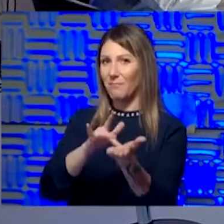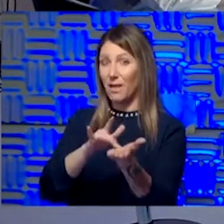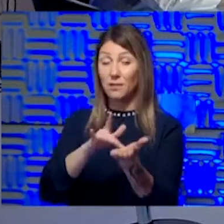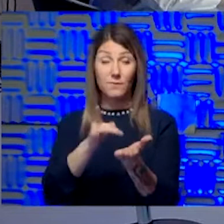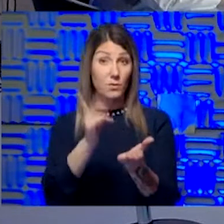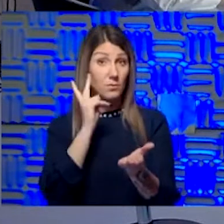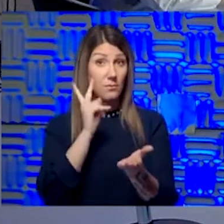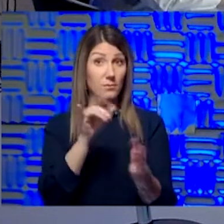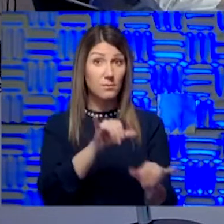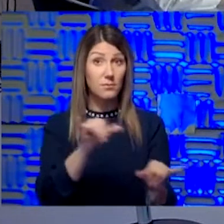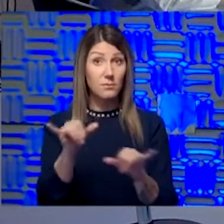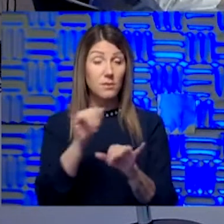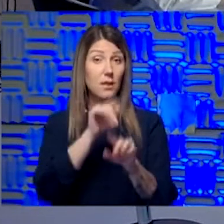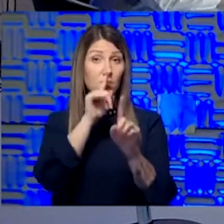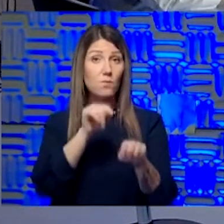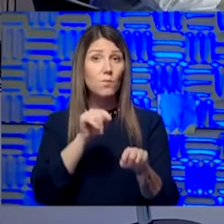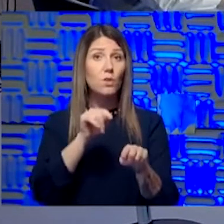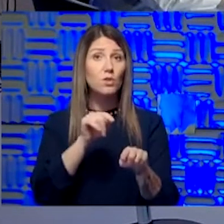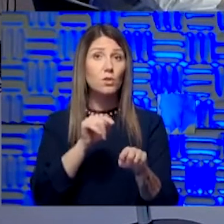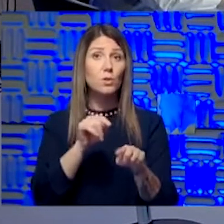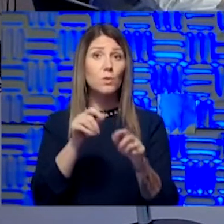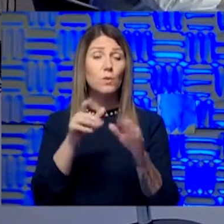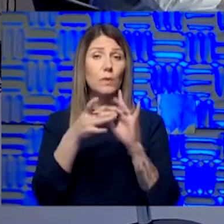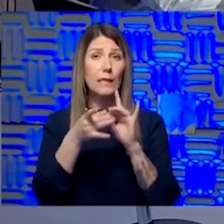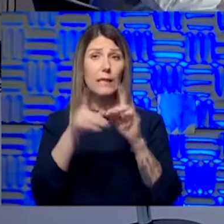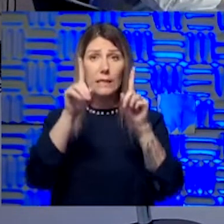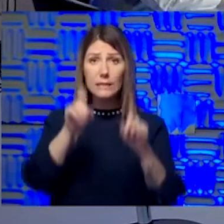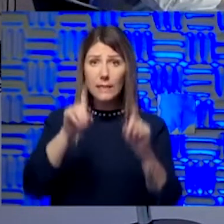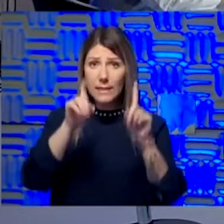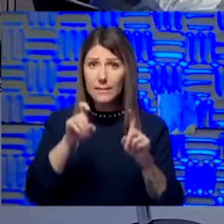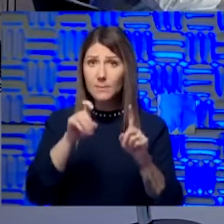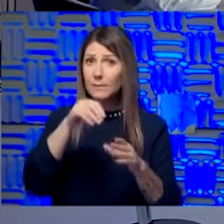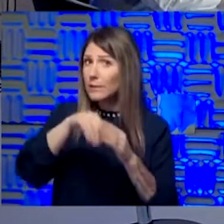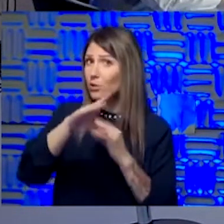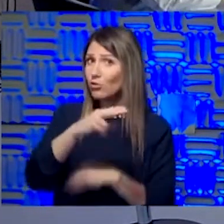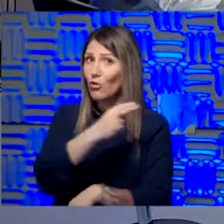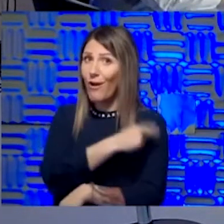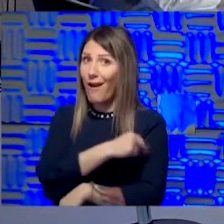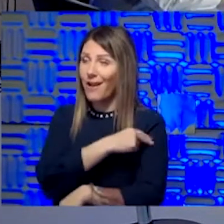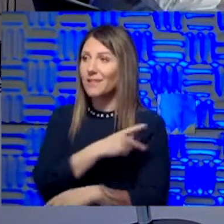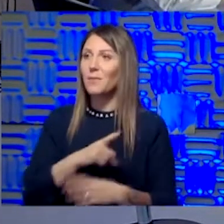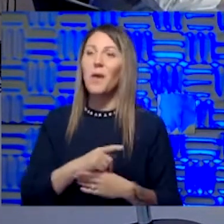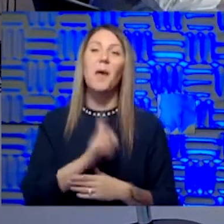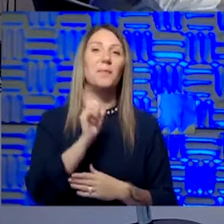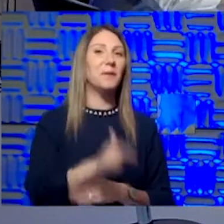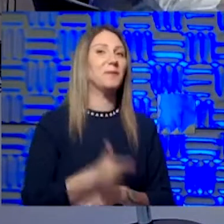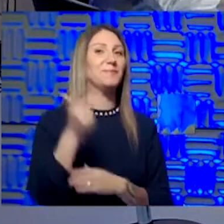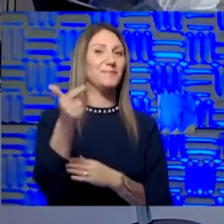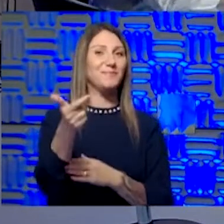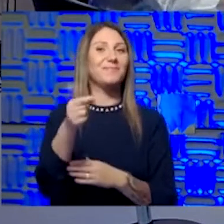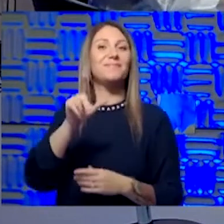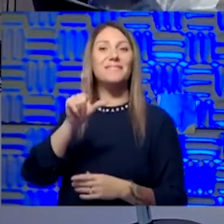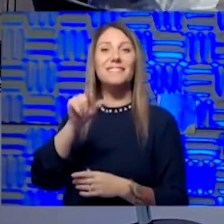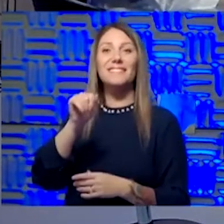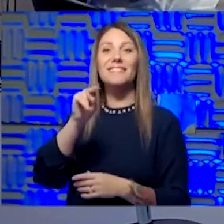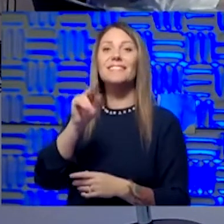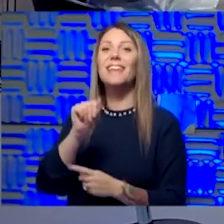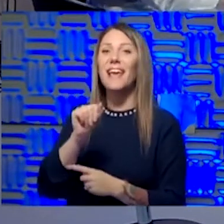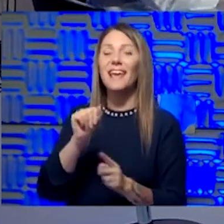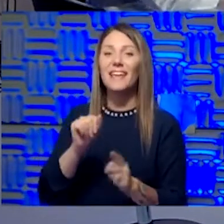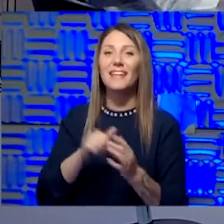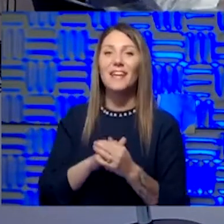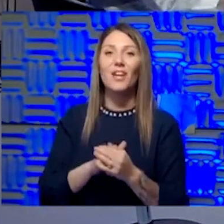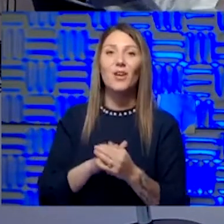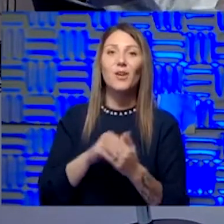results in the testing and the usage you've seen in your hospital. Yeah, let me turn to Dana to talk. And then Dr. Adiga, with